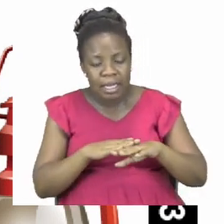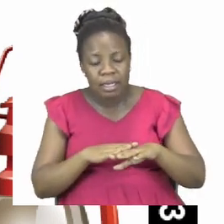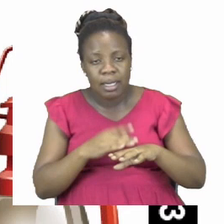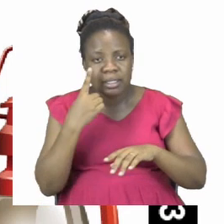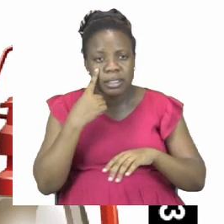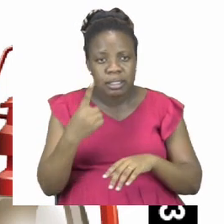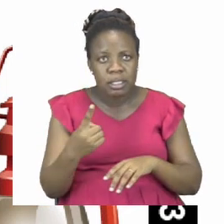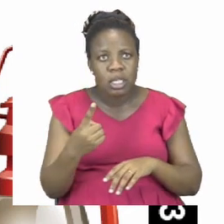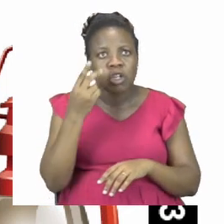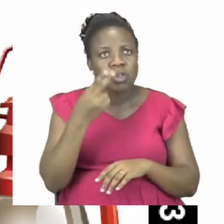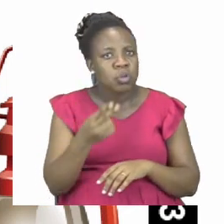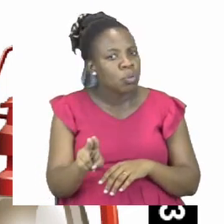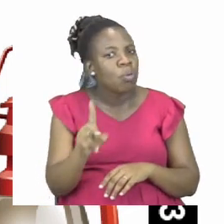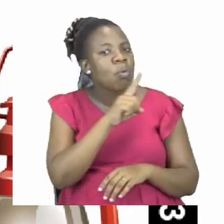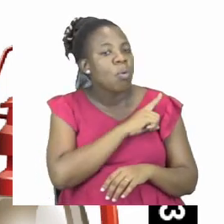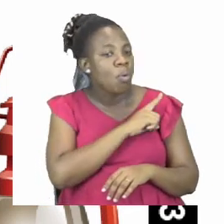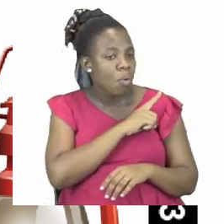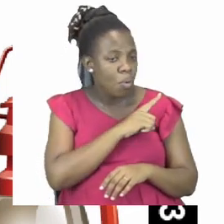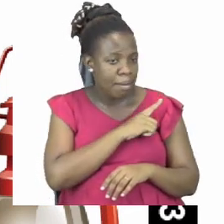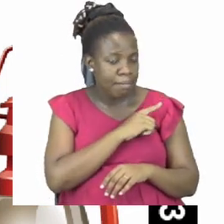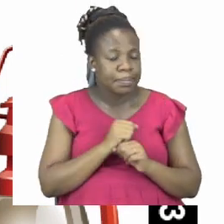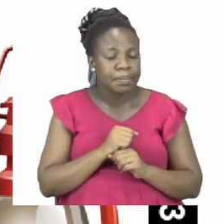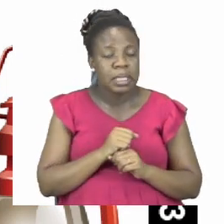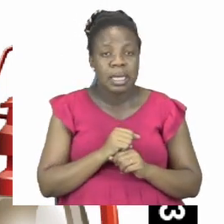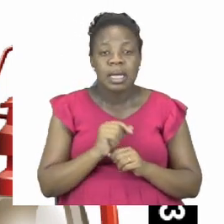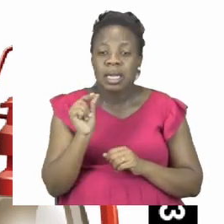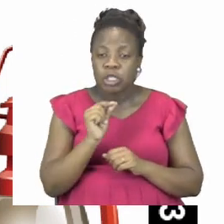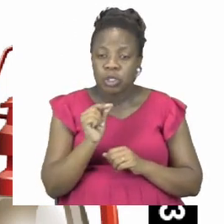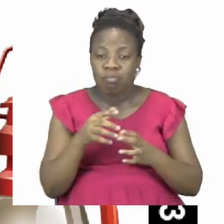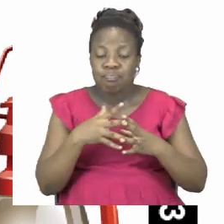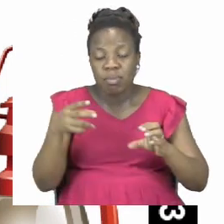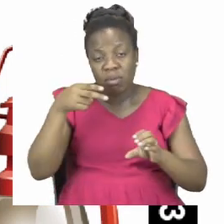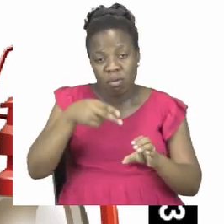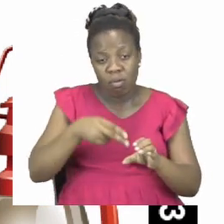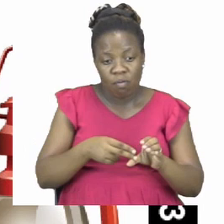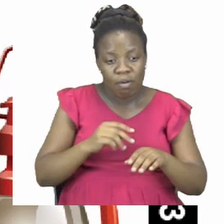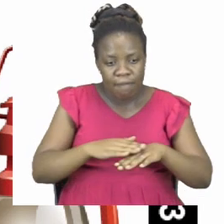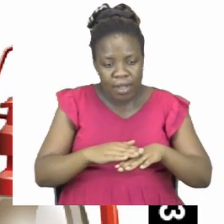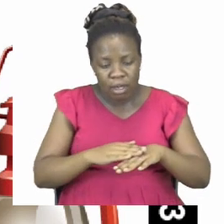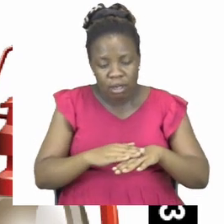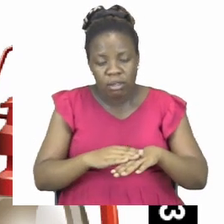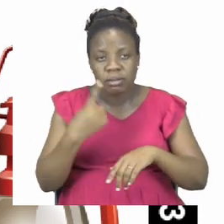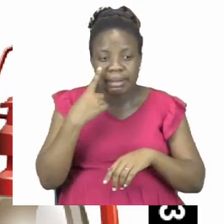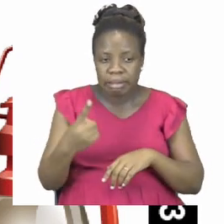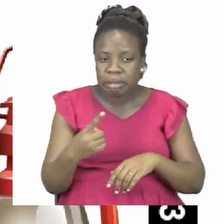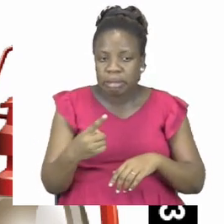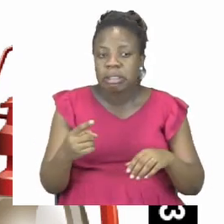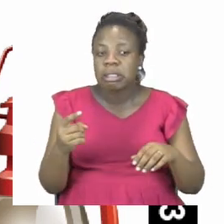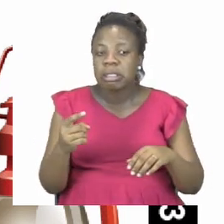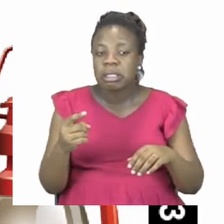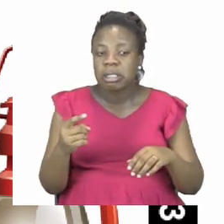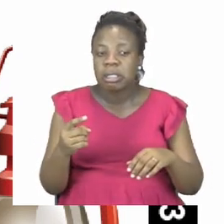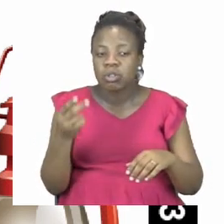Why can we not see or feel Little Big Fuel? Number 3 says,